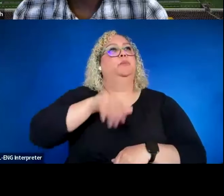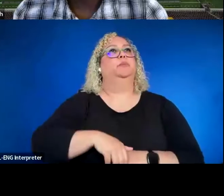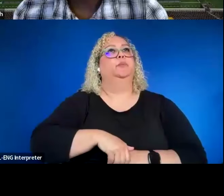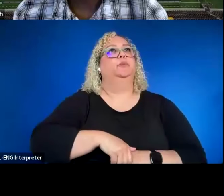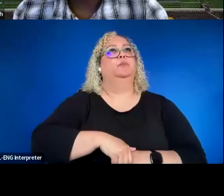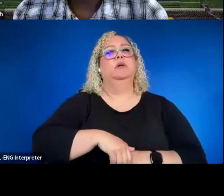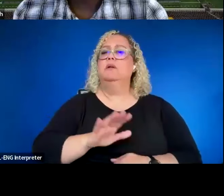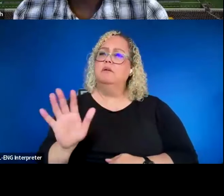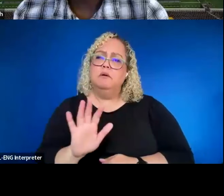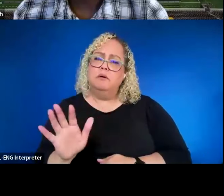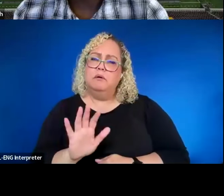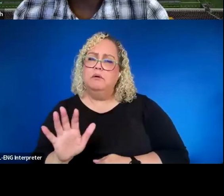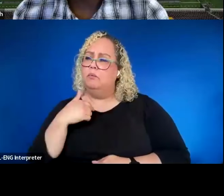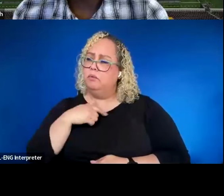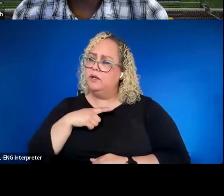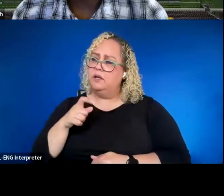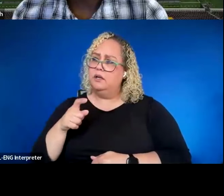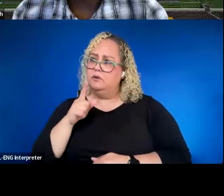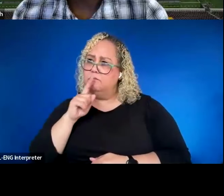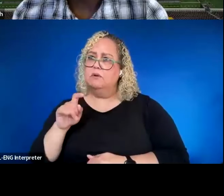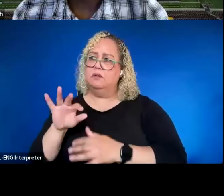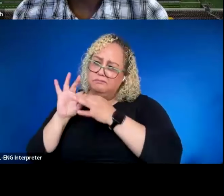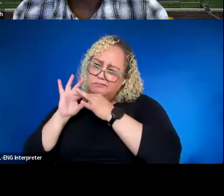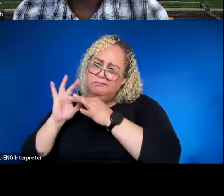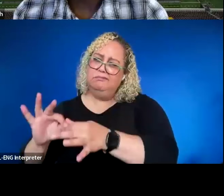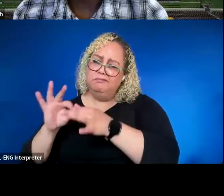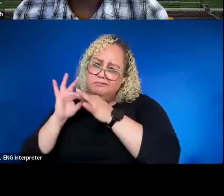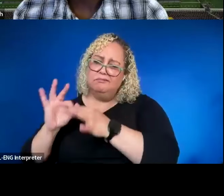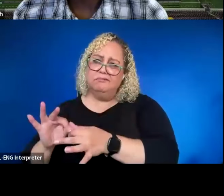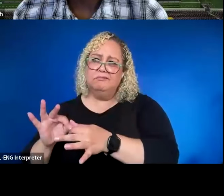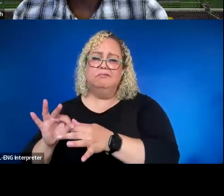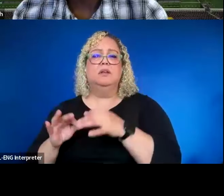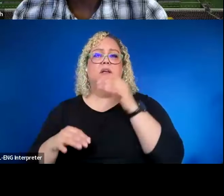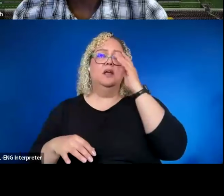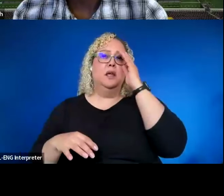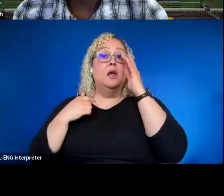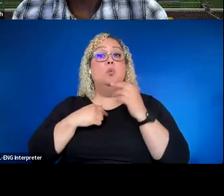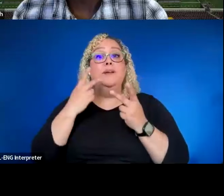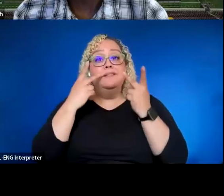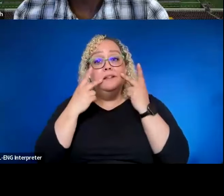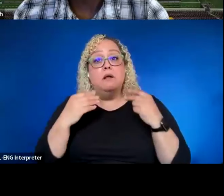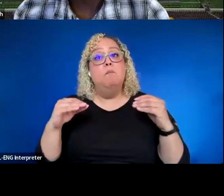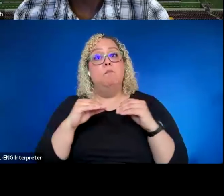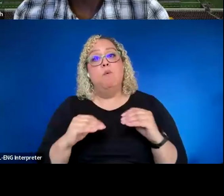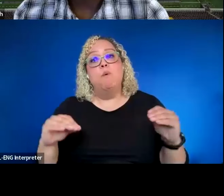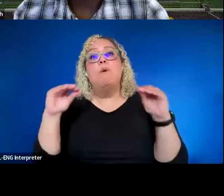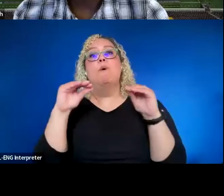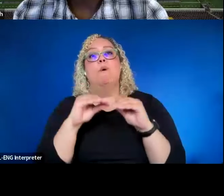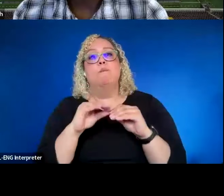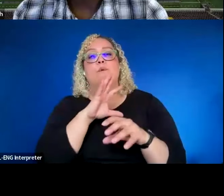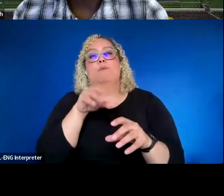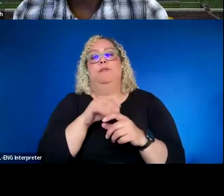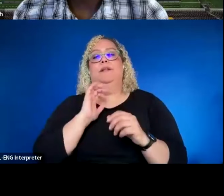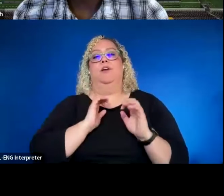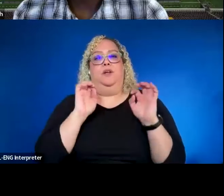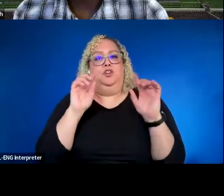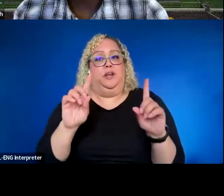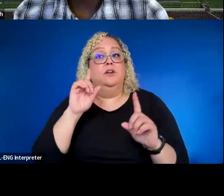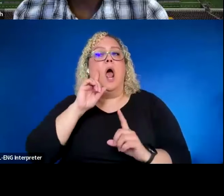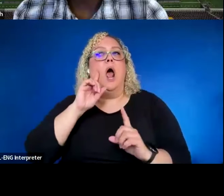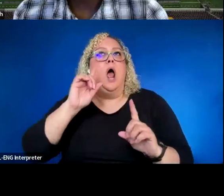think we see it more and more in our education. I'm hoping that this also opens up conversations to think about